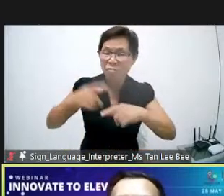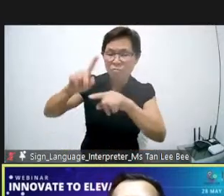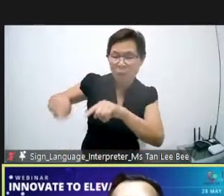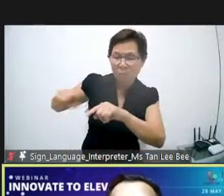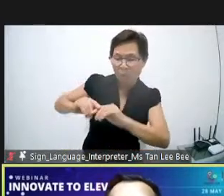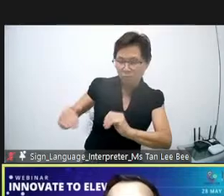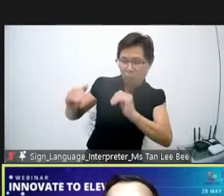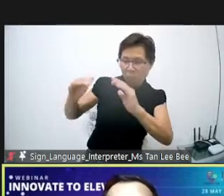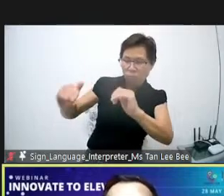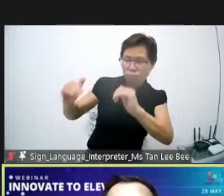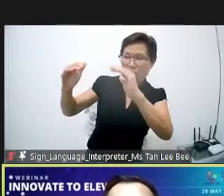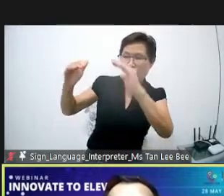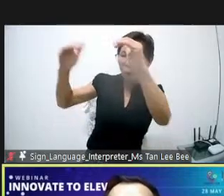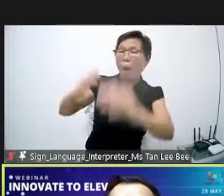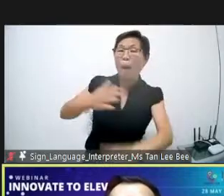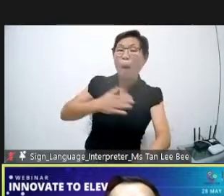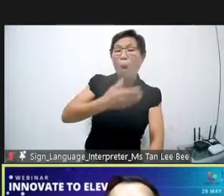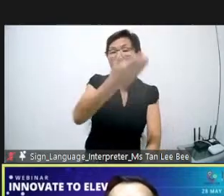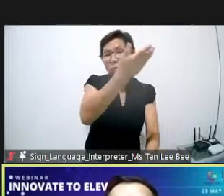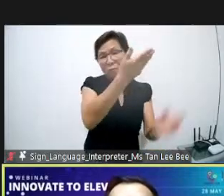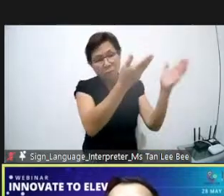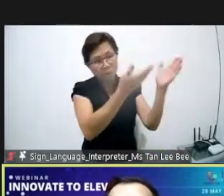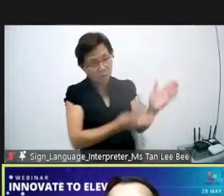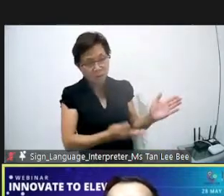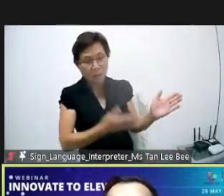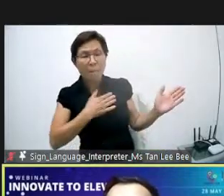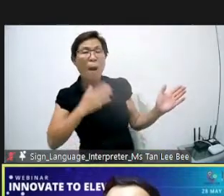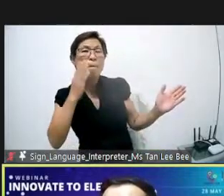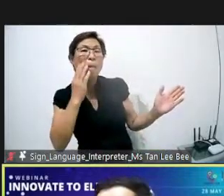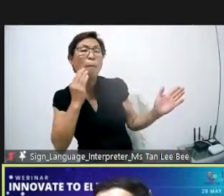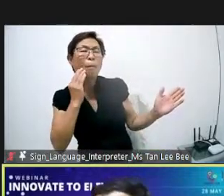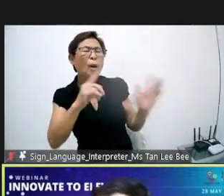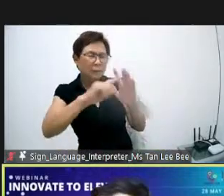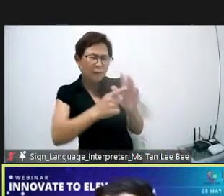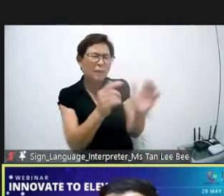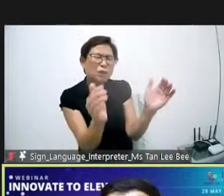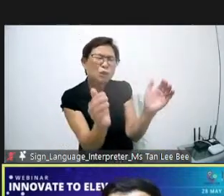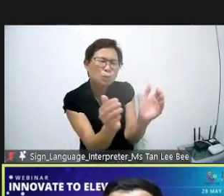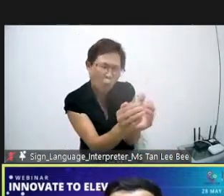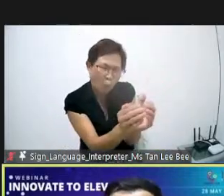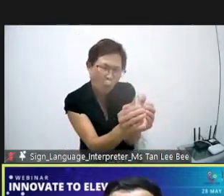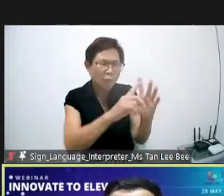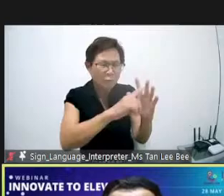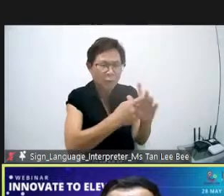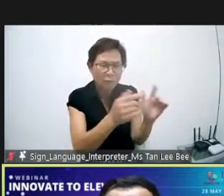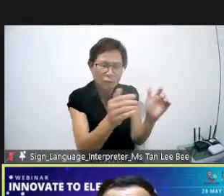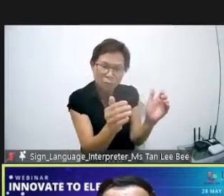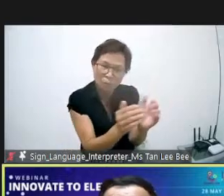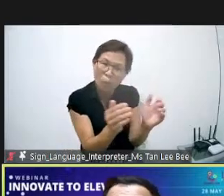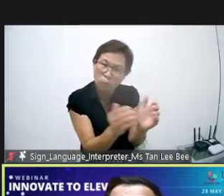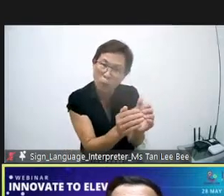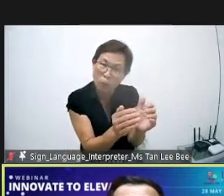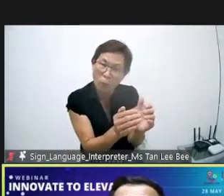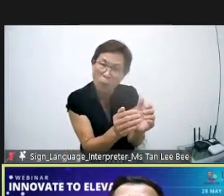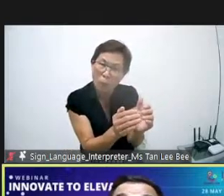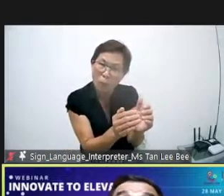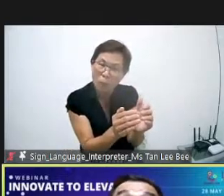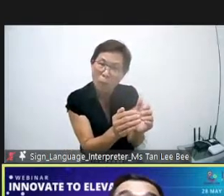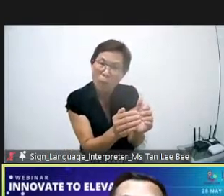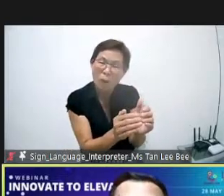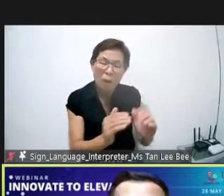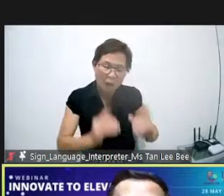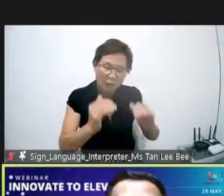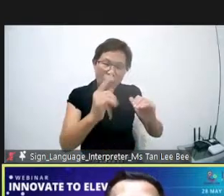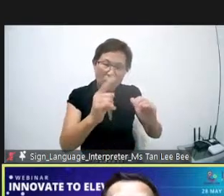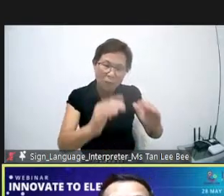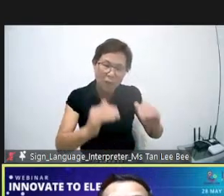experience. We will start with very small things. Okay, we start with small things, level 1, level 2, level